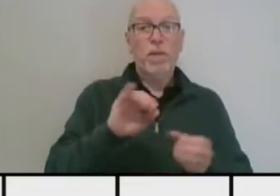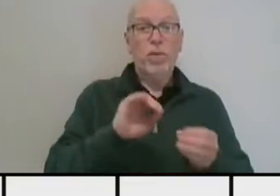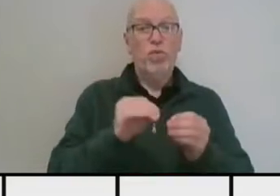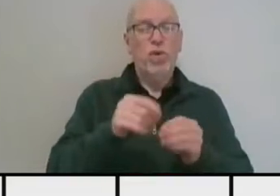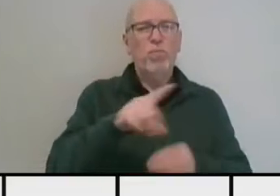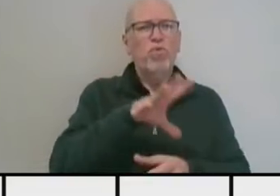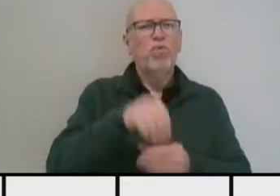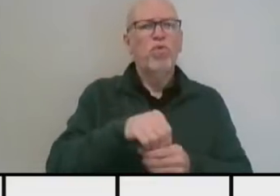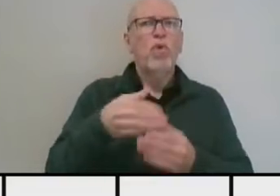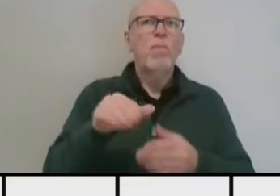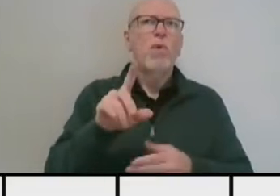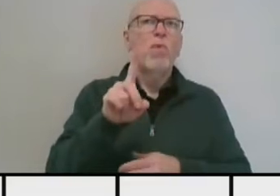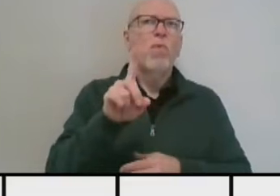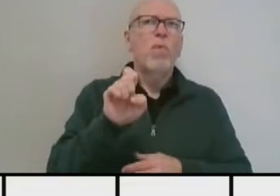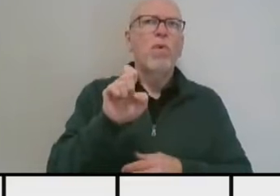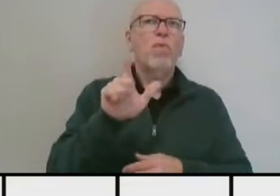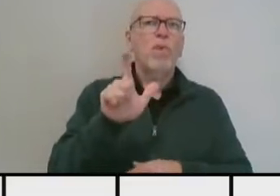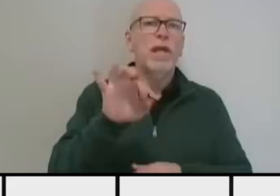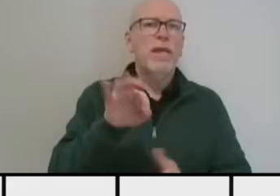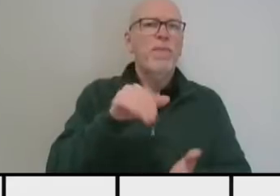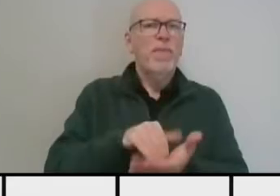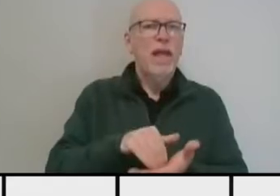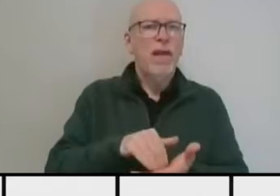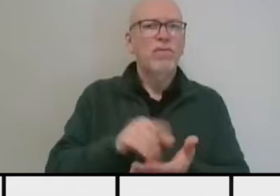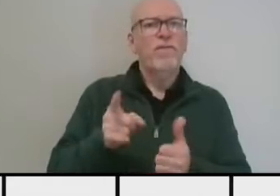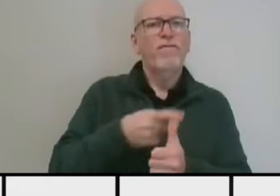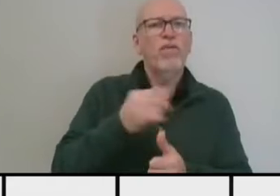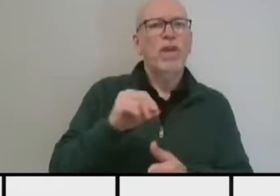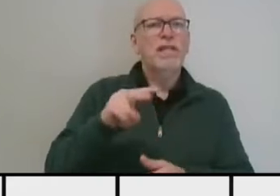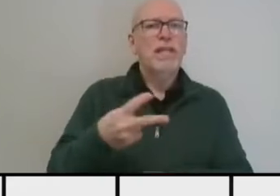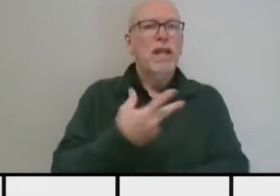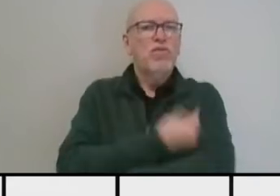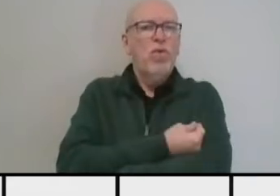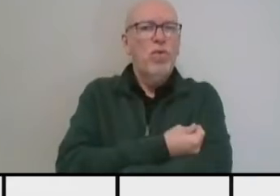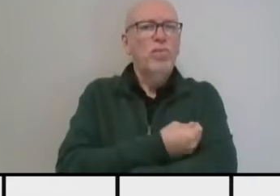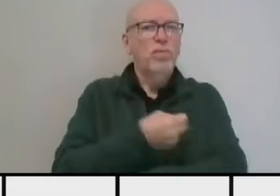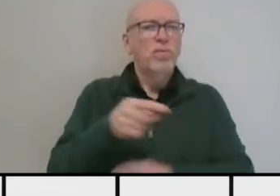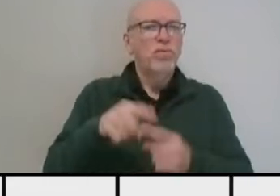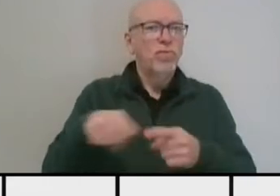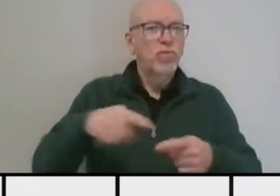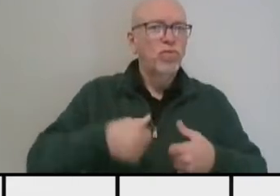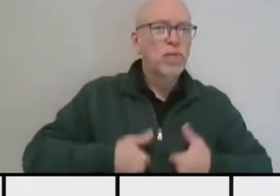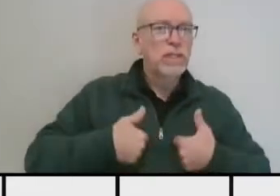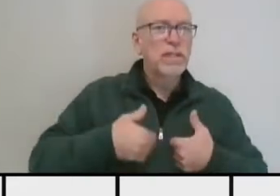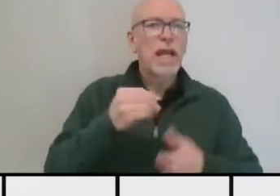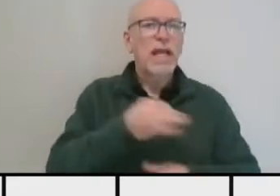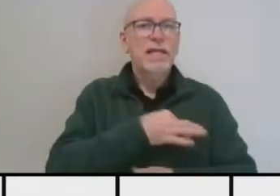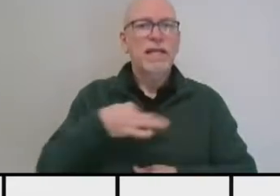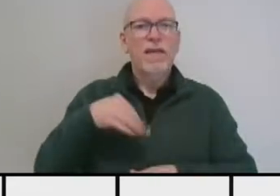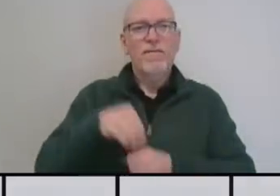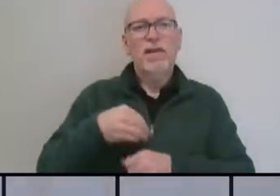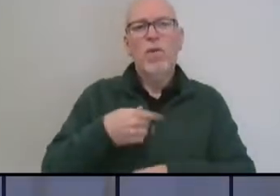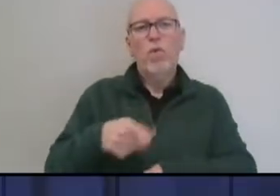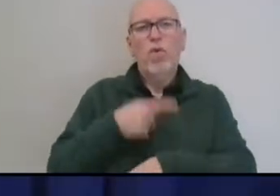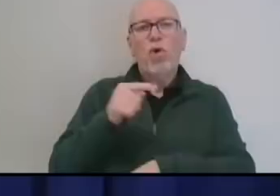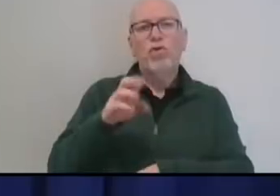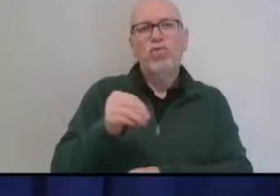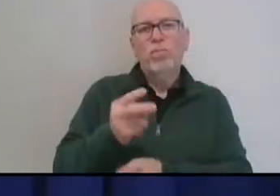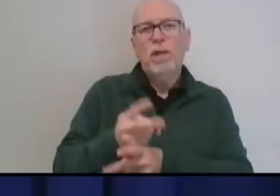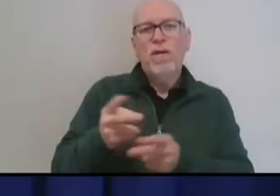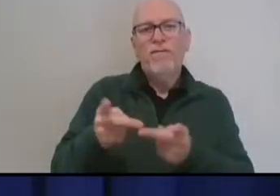nearly 129,000 first and second doses administered to residents and staff in our long-term care